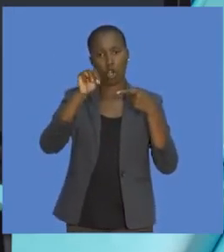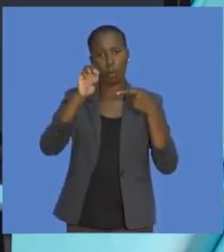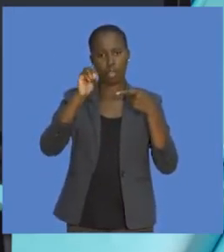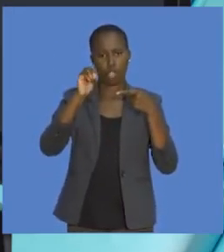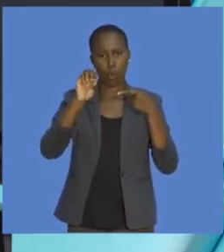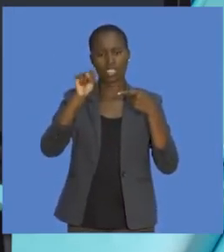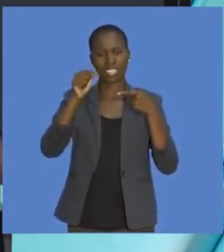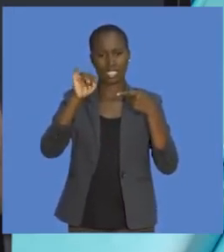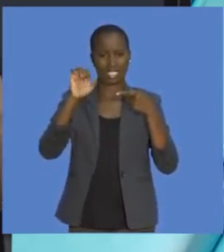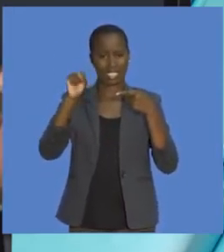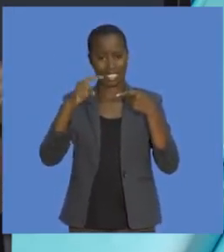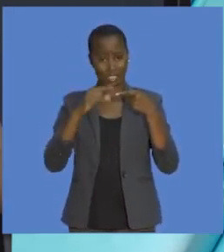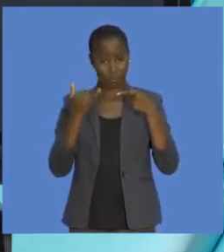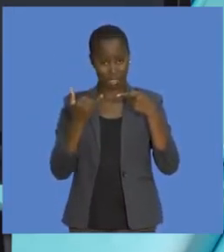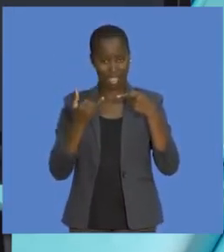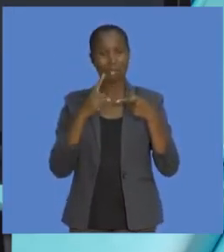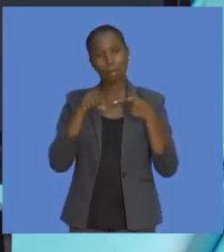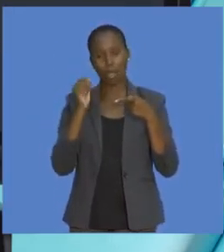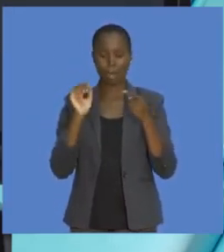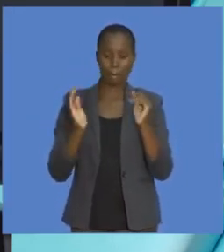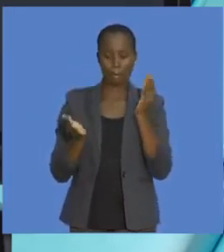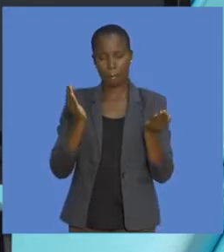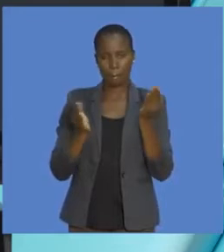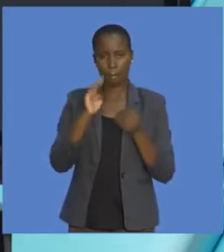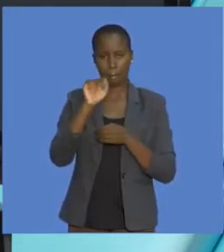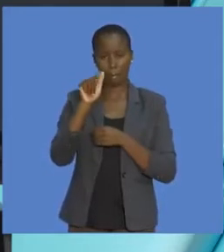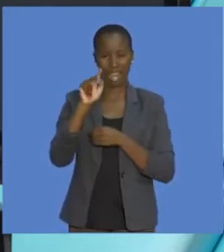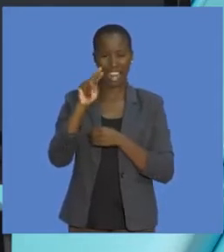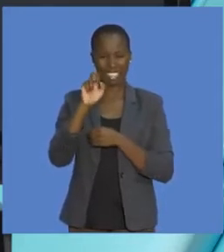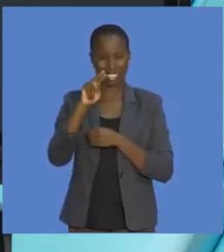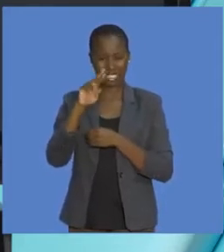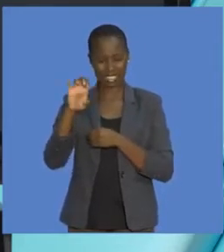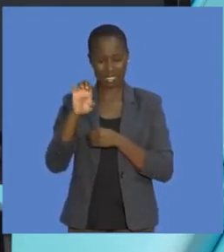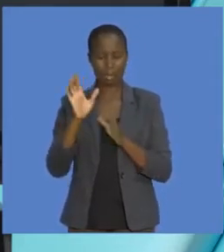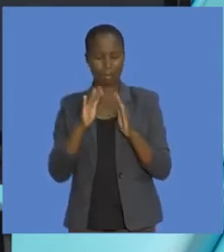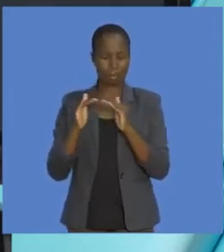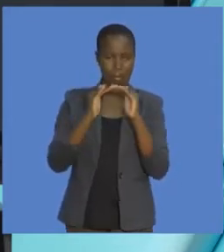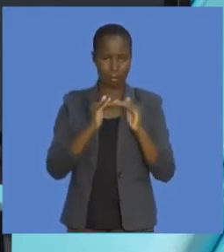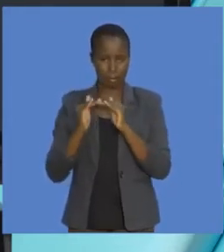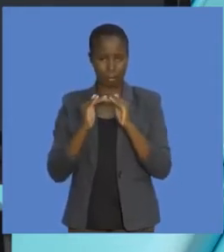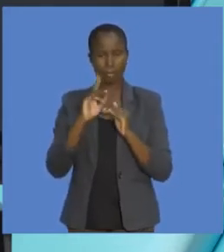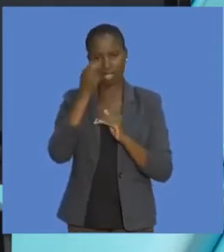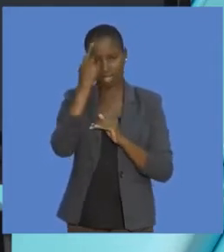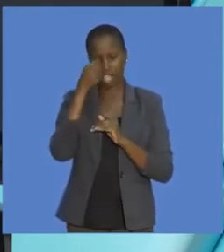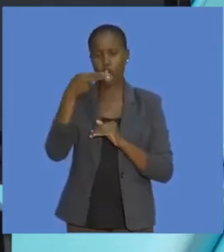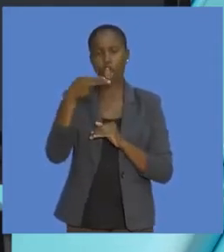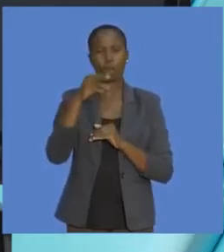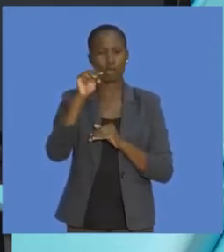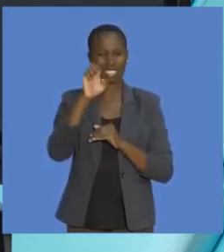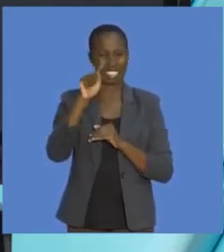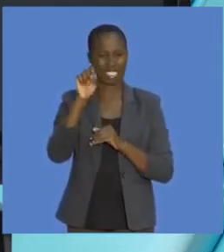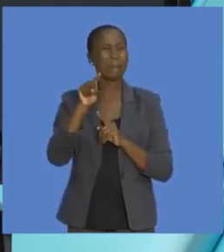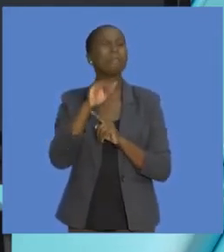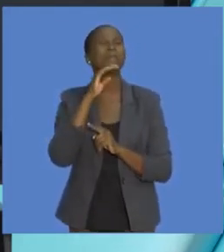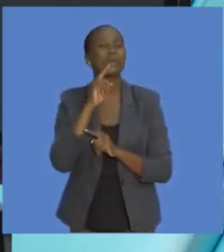body maintains what we call balance. So we've got to understand what homeostasis means, but we also need to